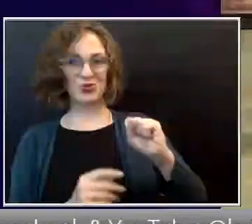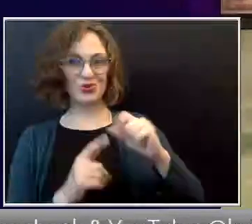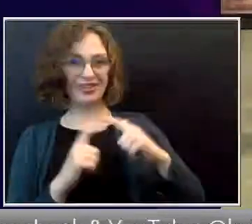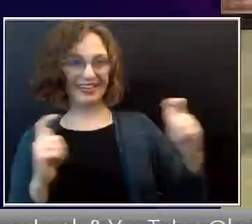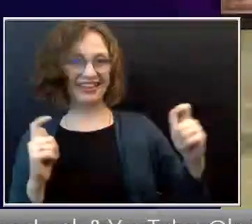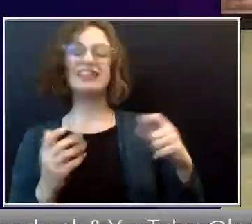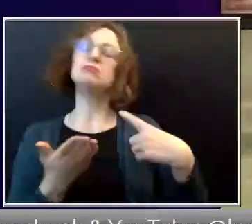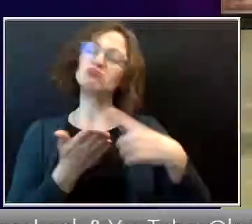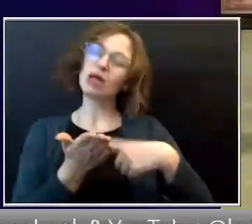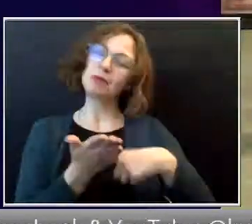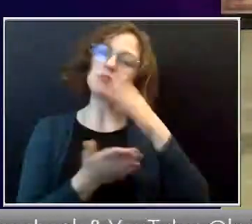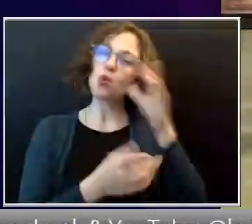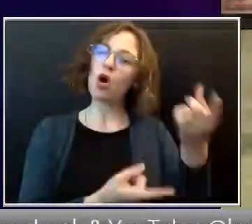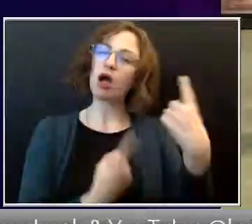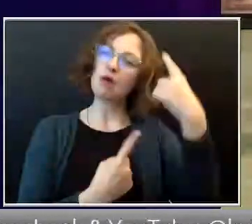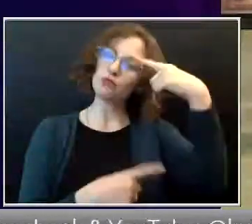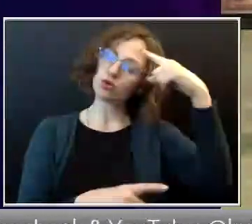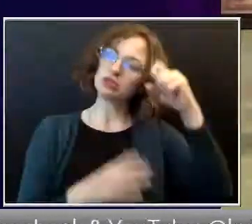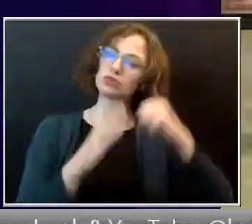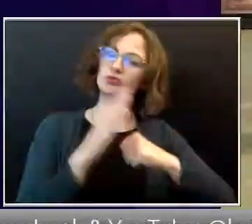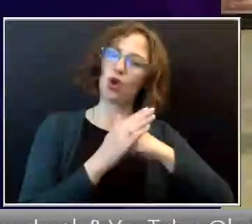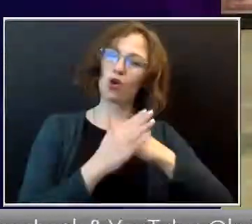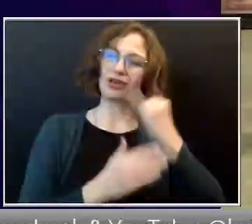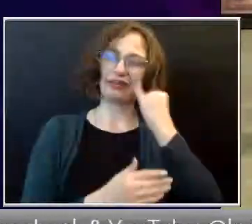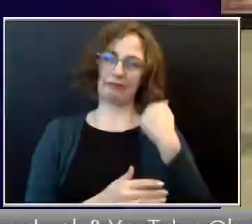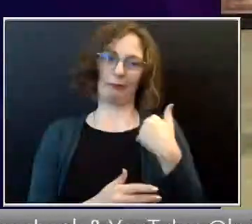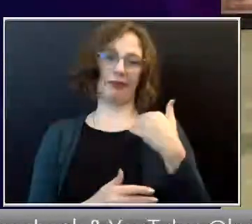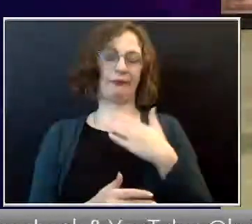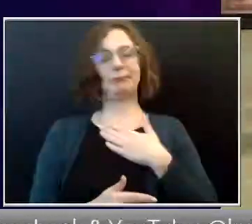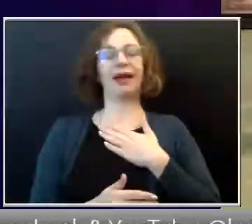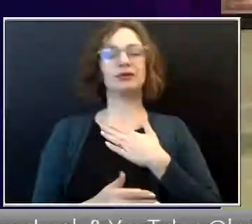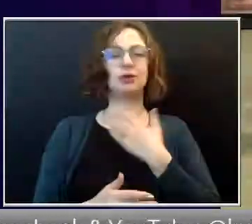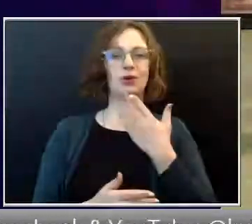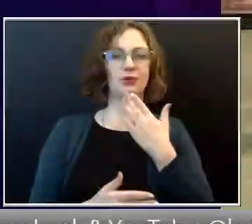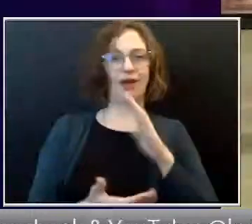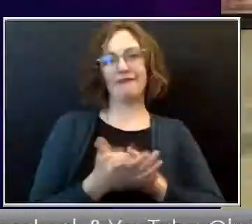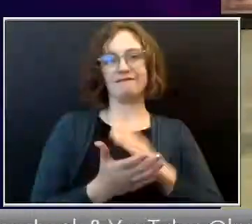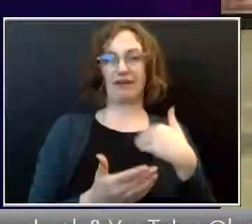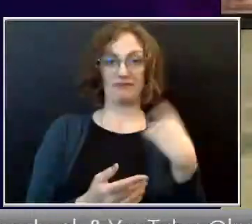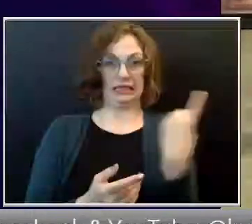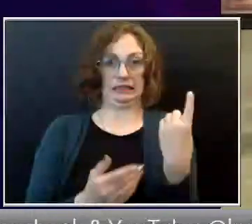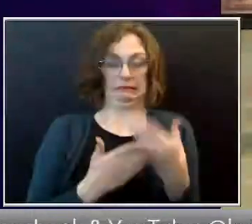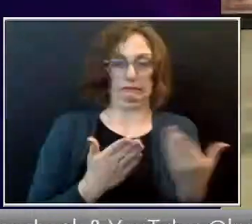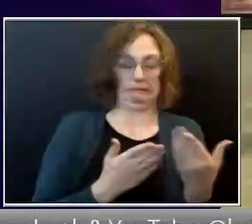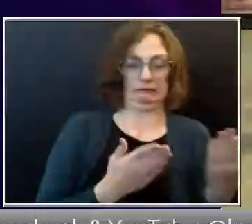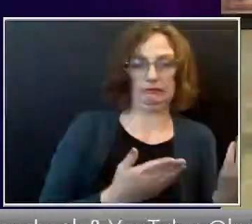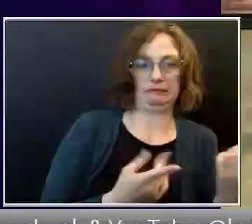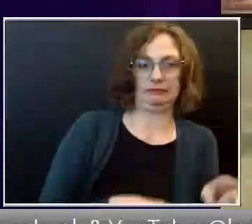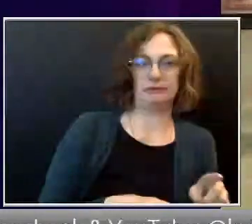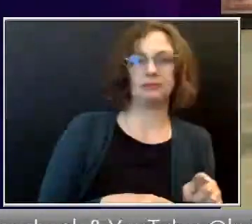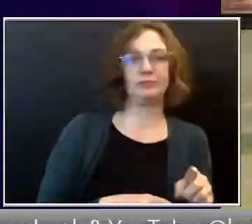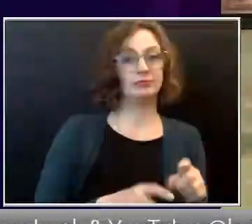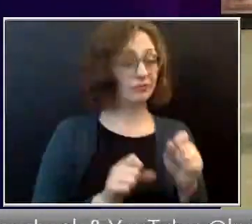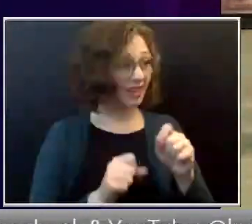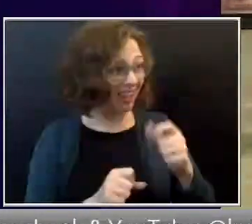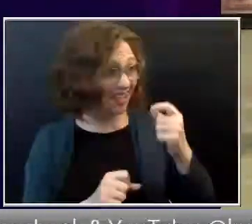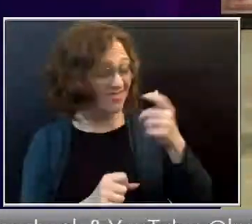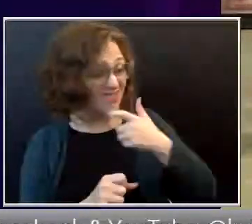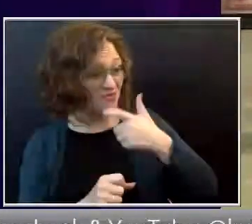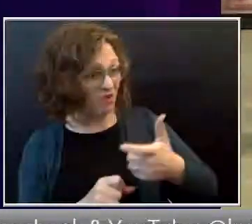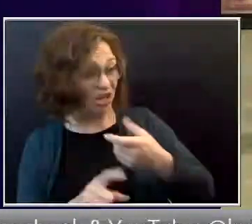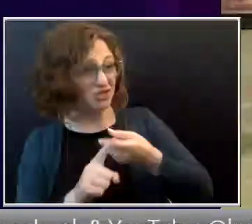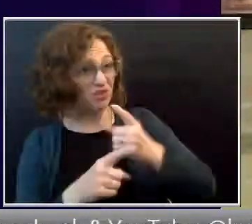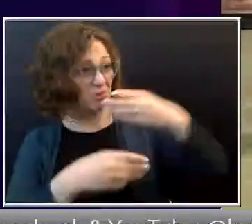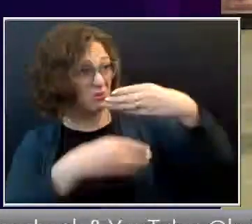has something else going on, and they love coming here, so. Can they watch you do procedures from a window? Yeah, they can sit behind the window